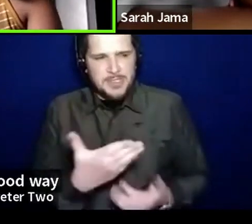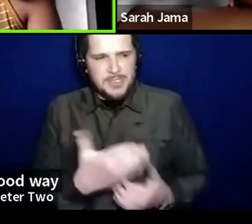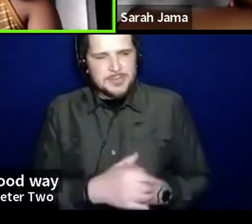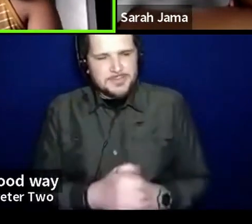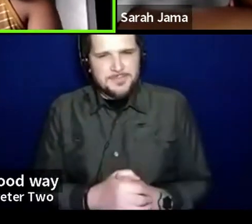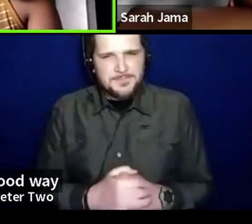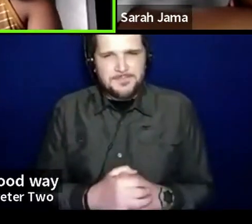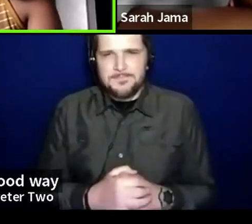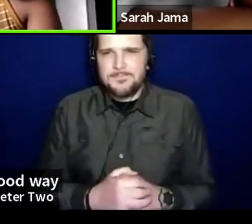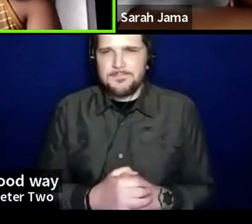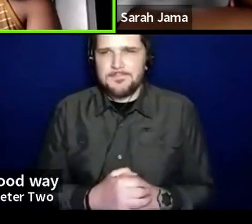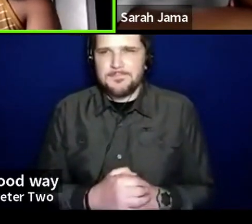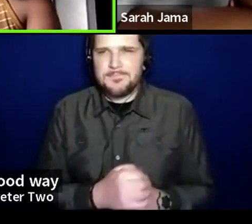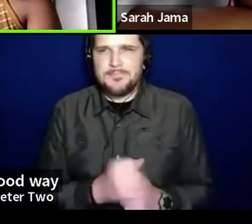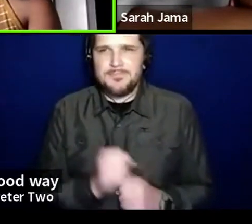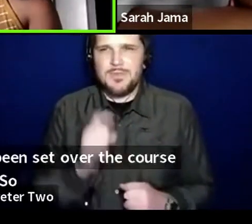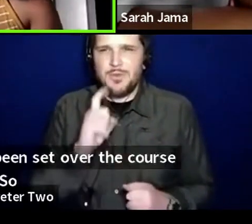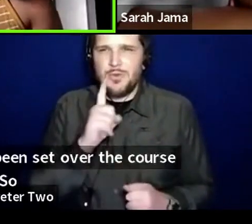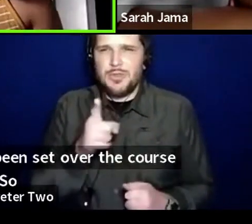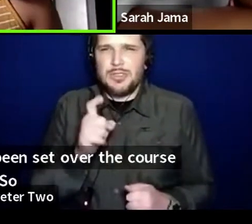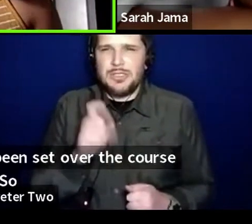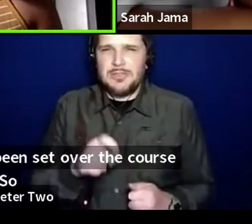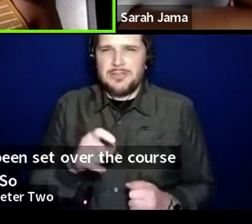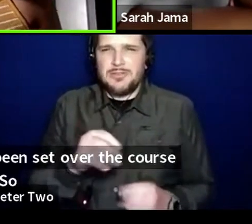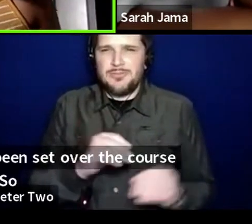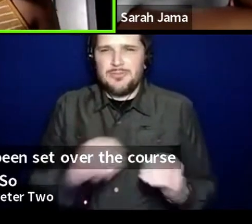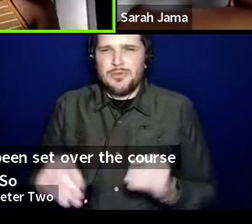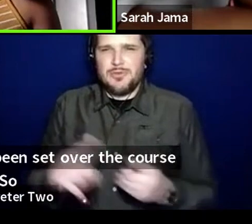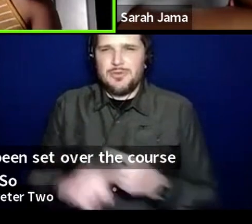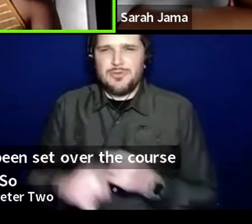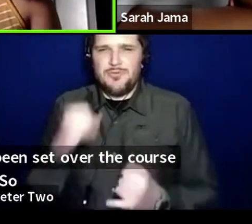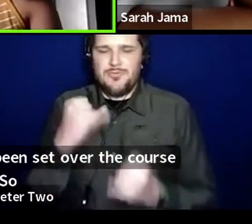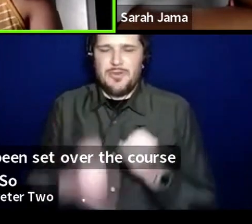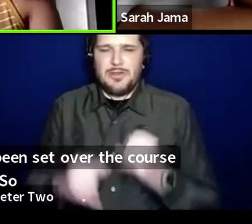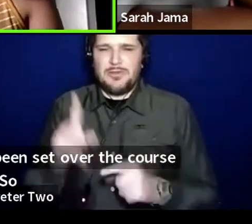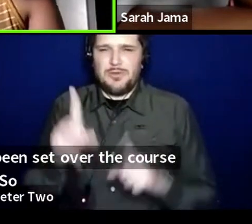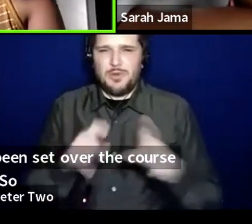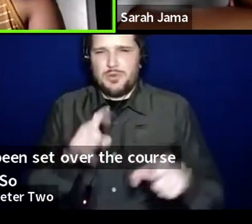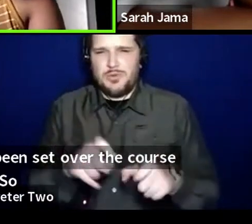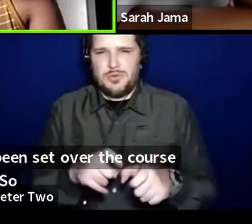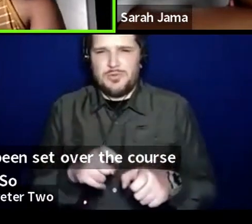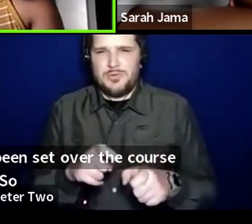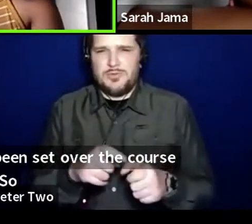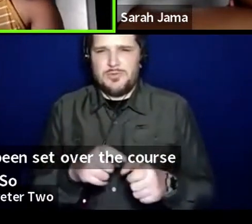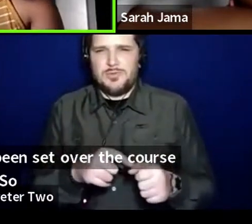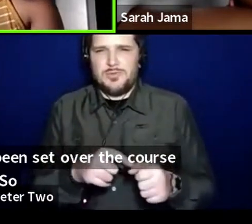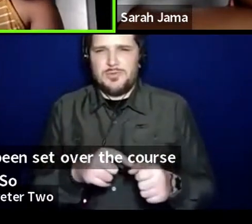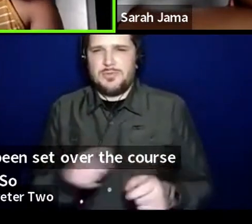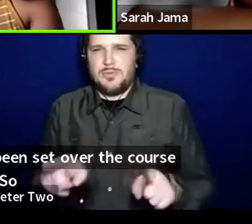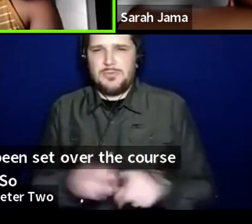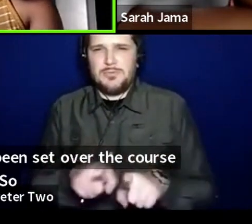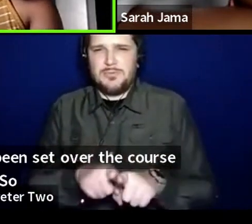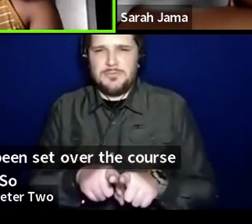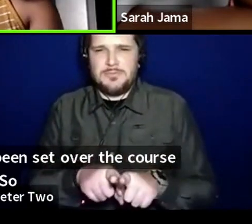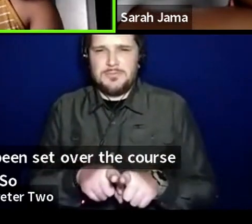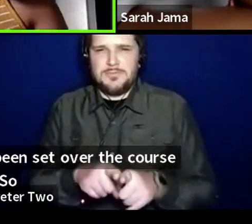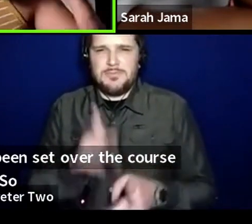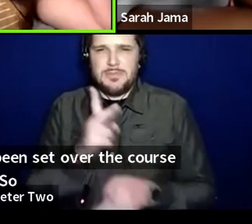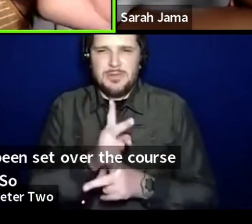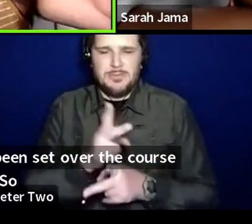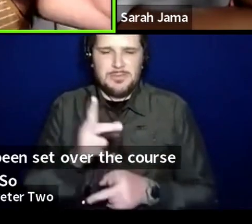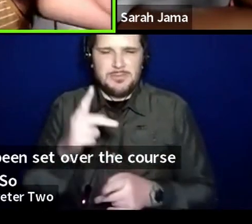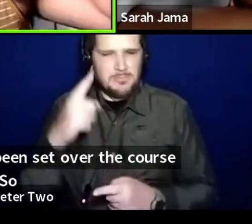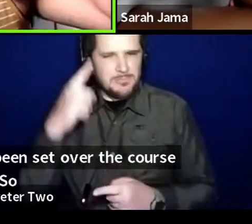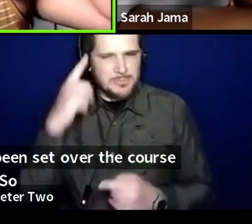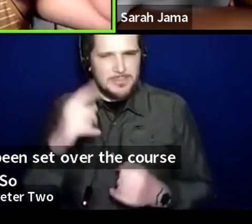So we have to move to our final question, and also keeping in mind that we also want to